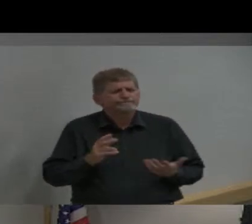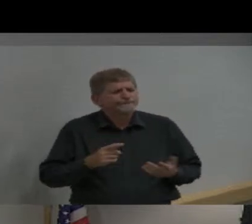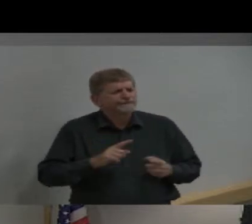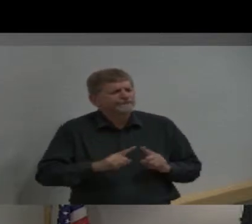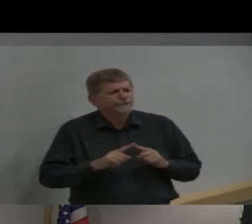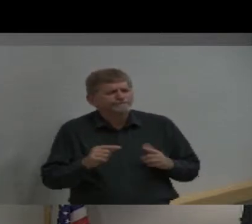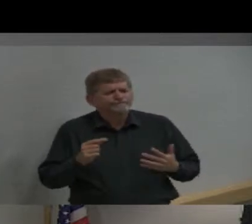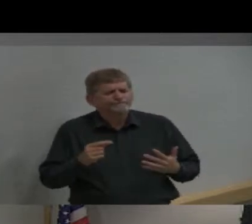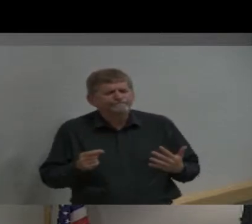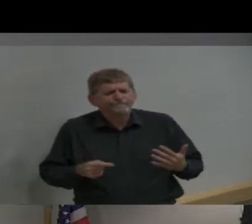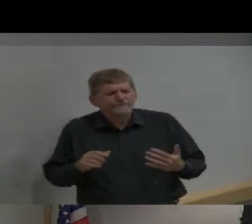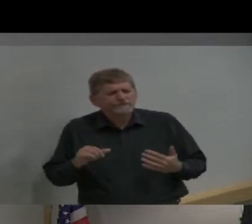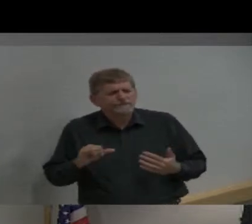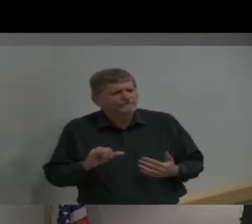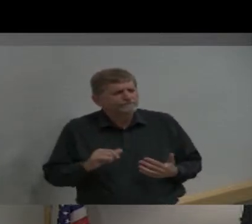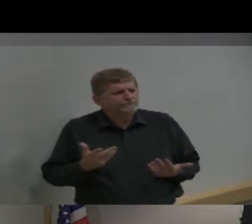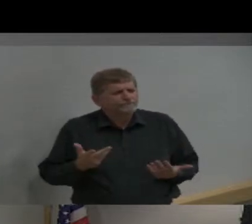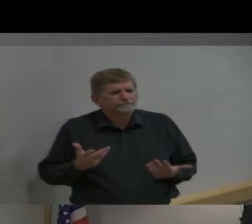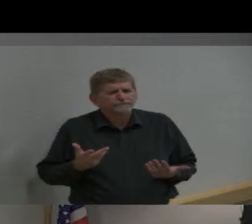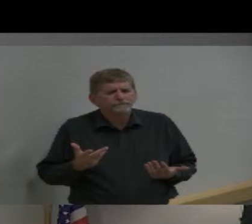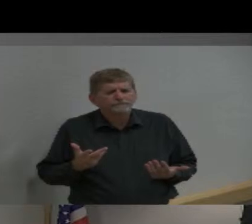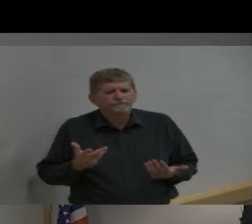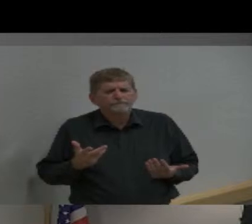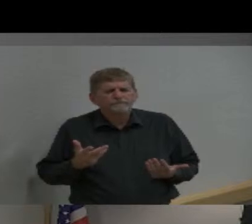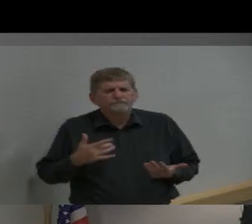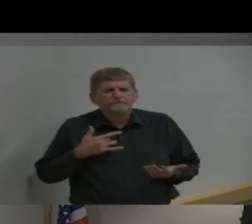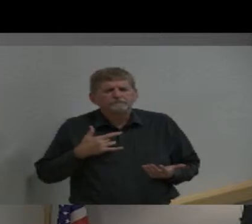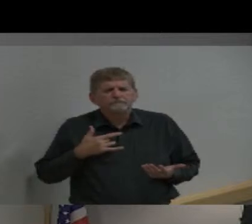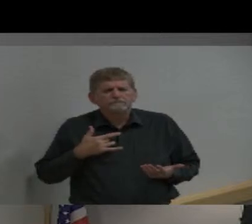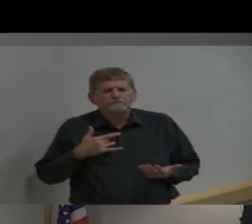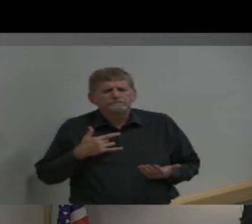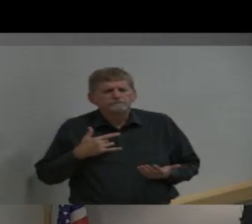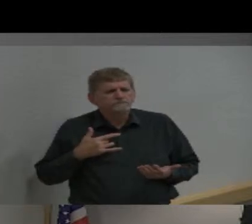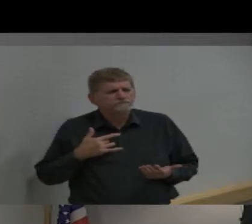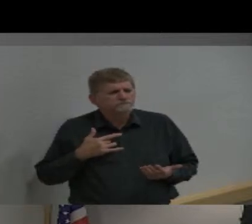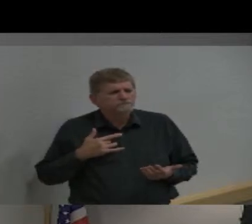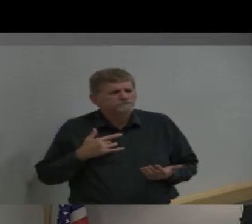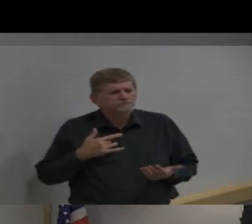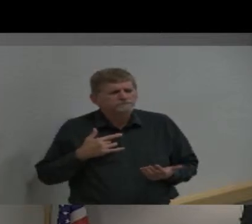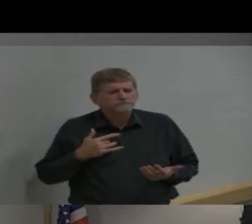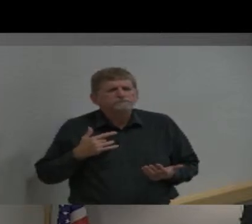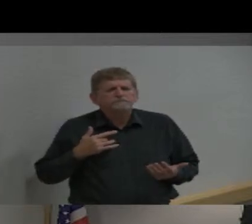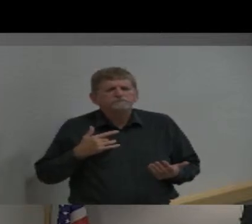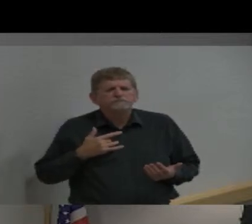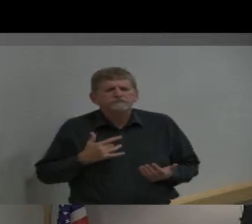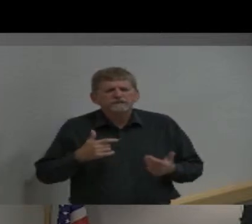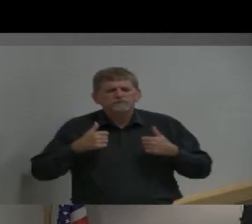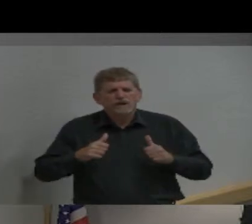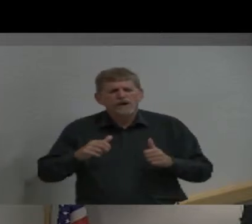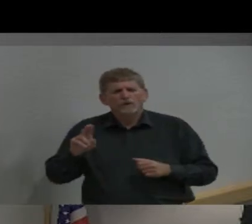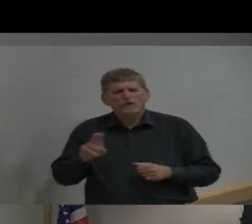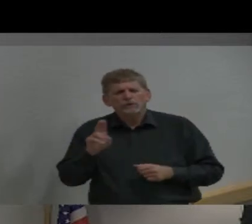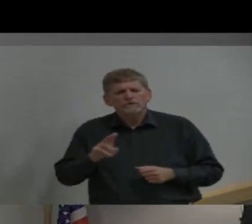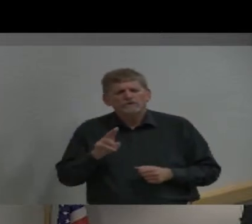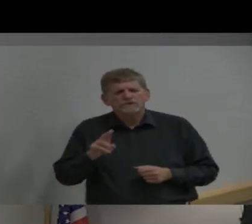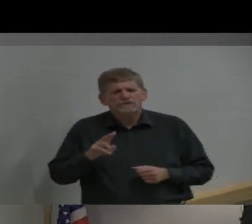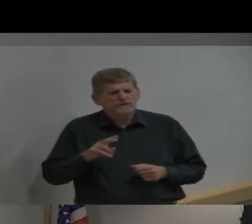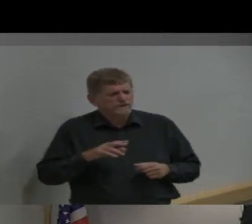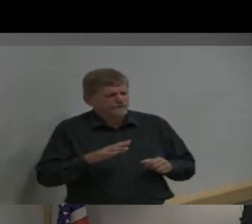atypical spaces in the hospital to find ways to care for more patients